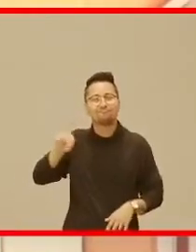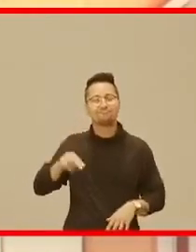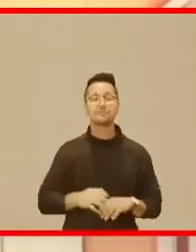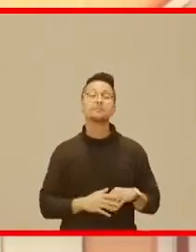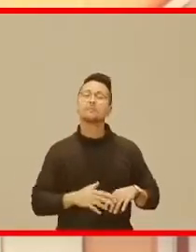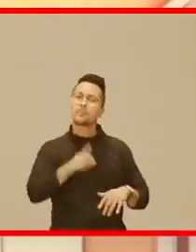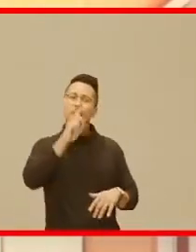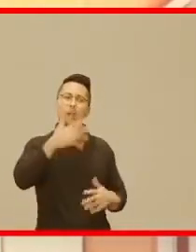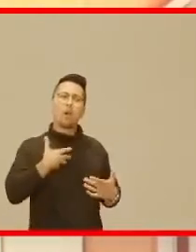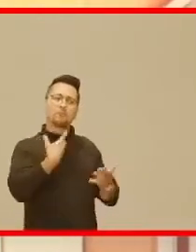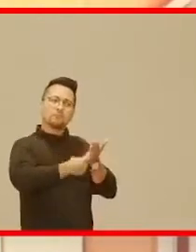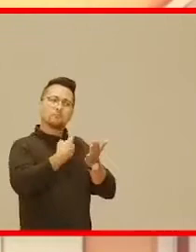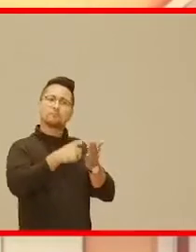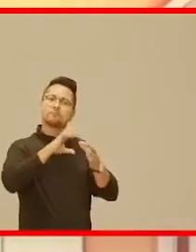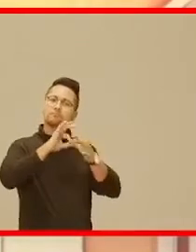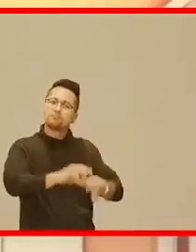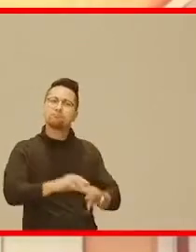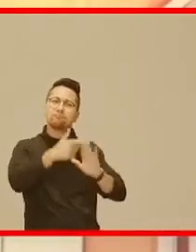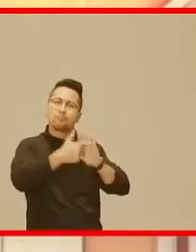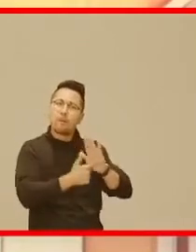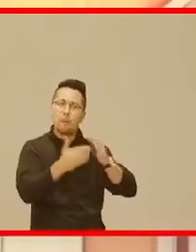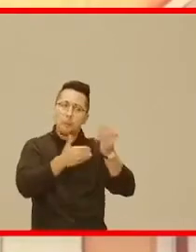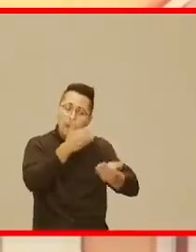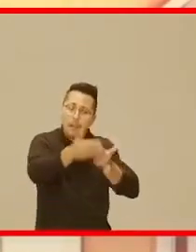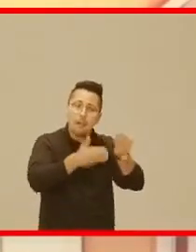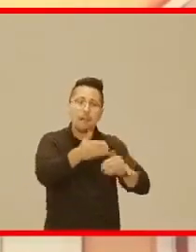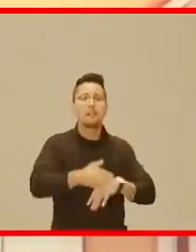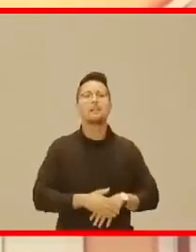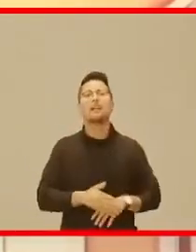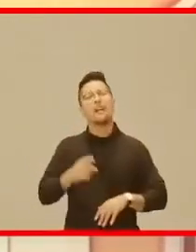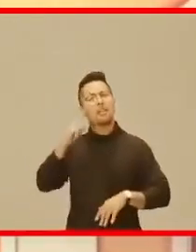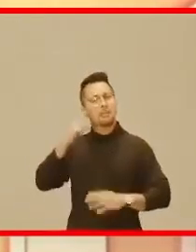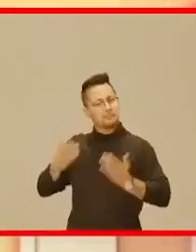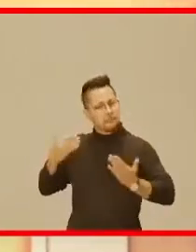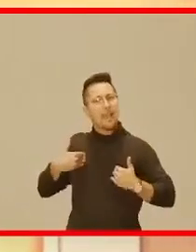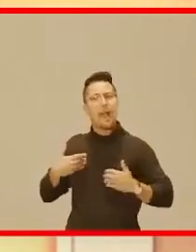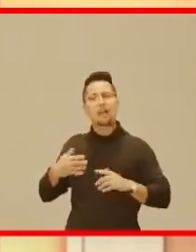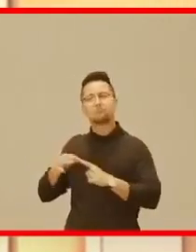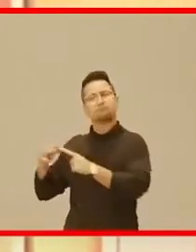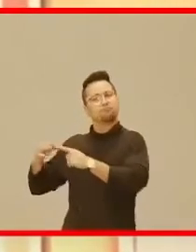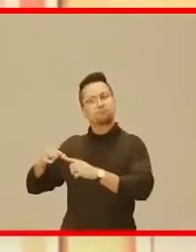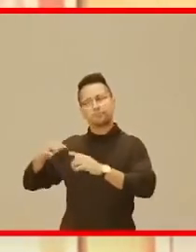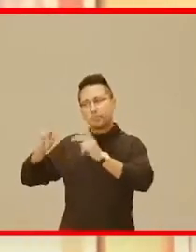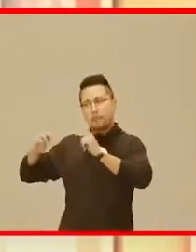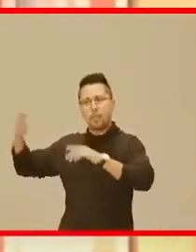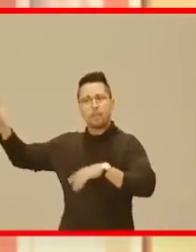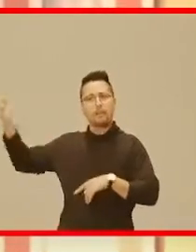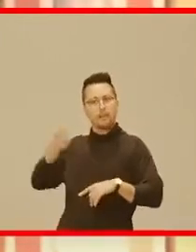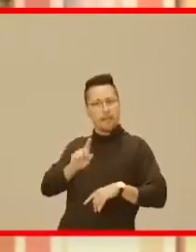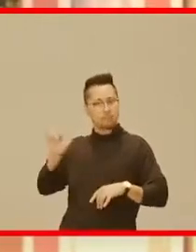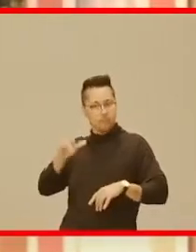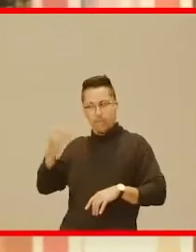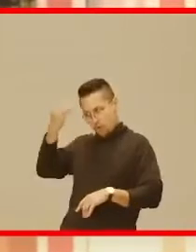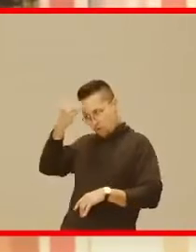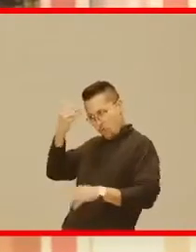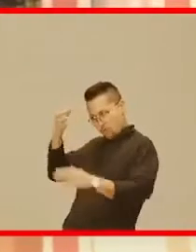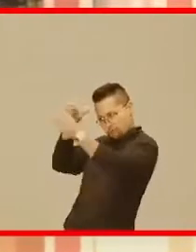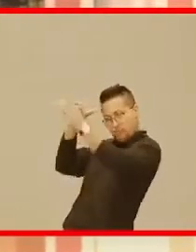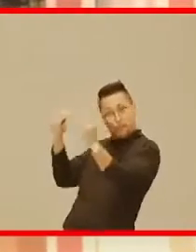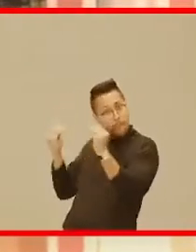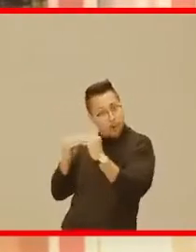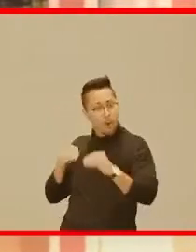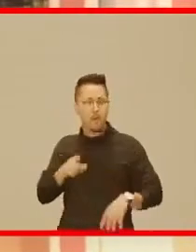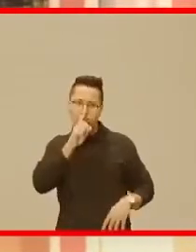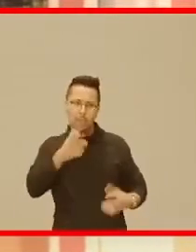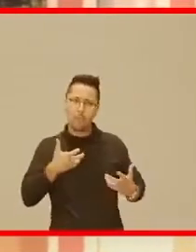legislative process. I think I might have some special guests coming also that know about the legislative process, and then I want it to be very interactive. So if